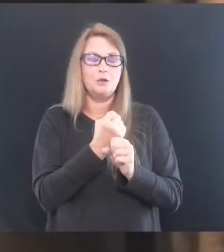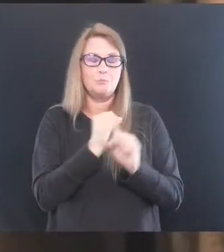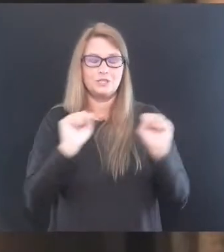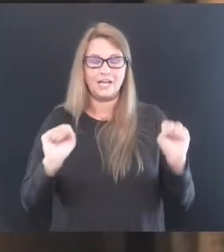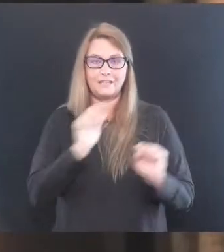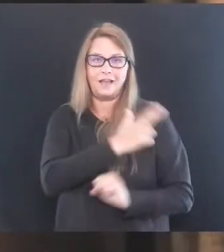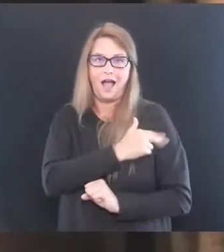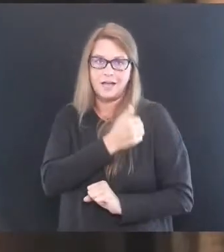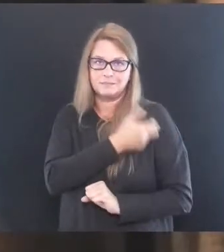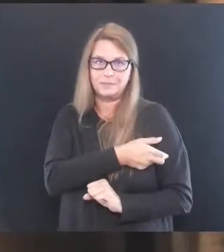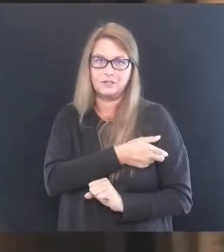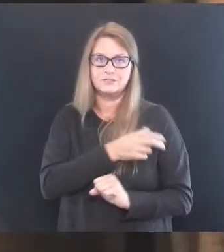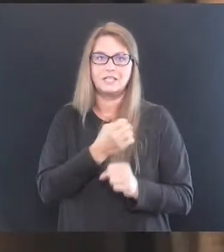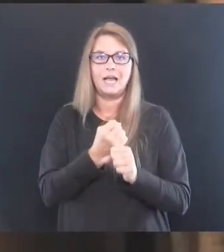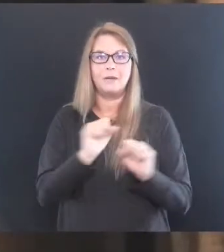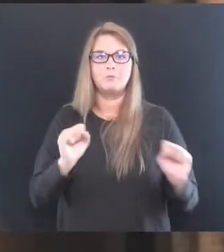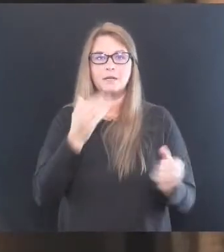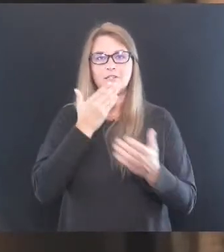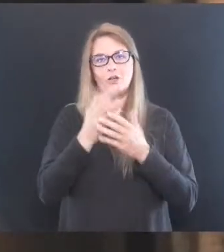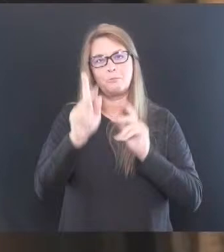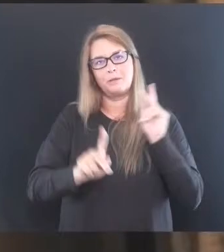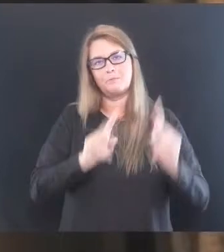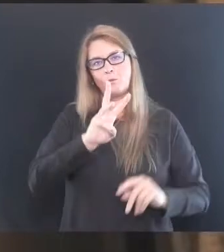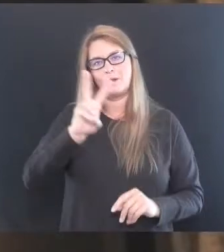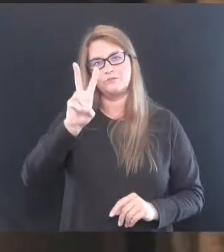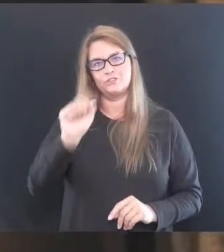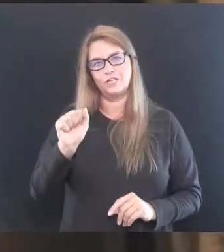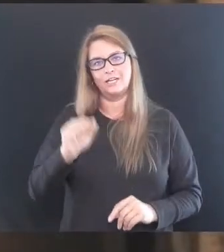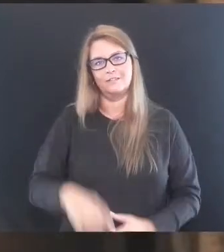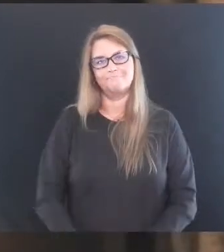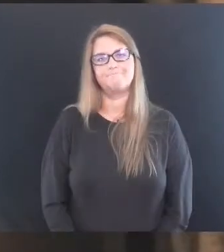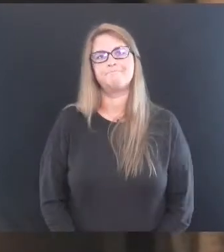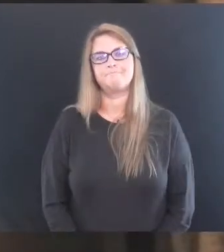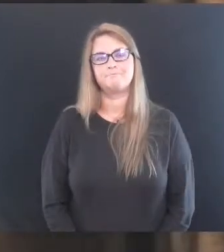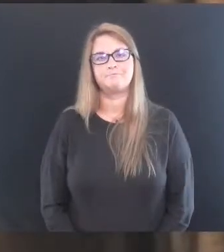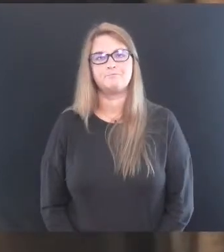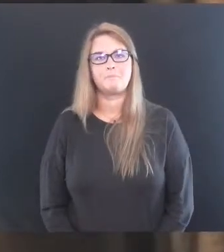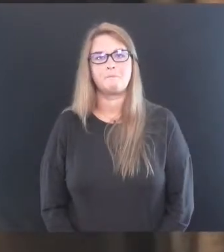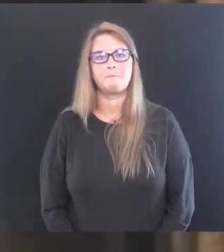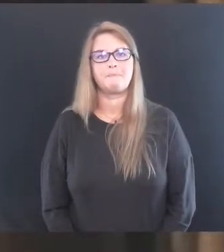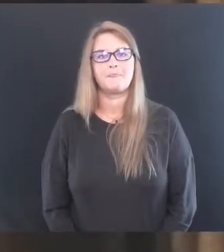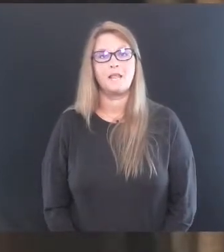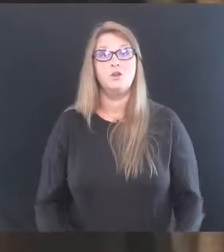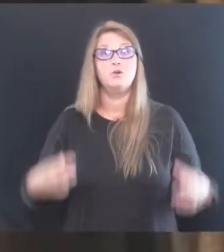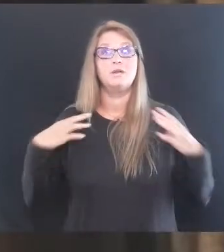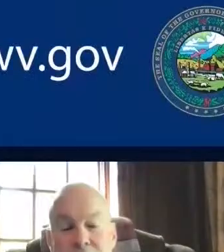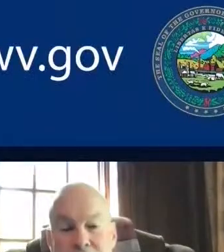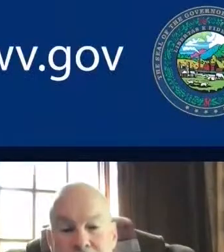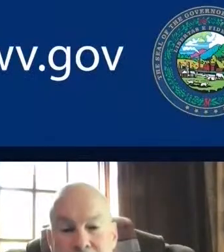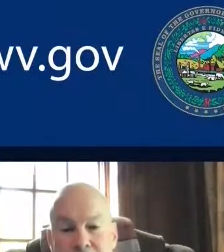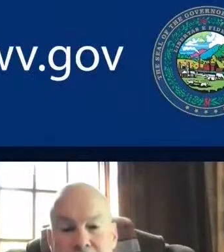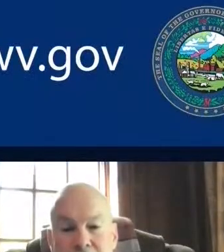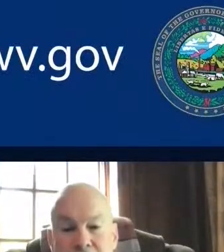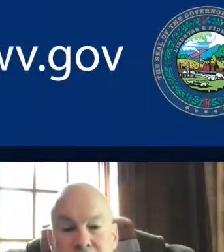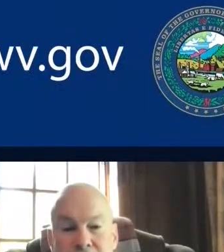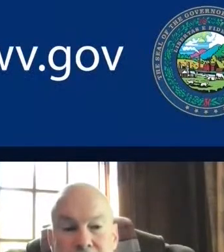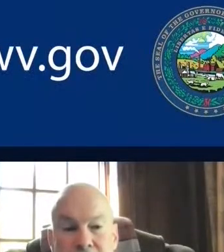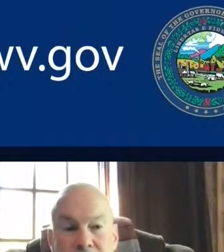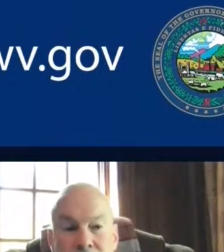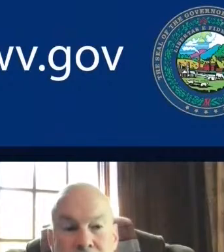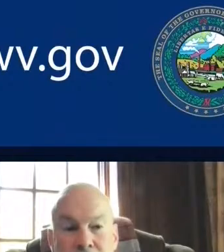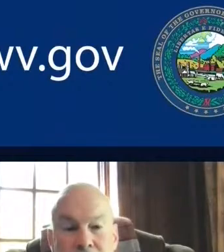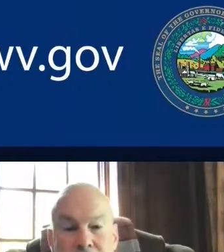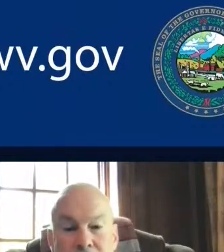hospitals, but you'll also protect the good people of West Virginia. Thank you. Thank you, Dr. Marsh. Next to retired Major General Jim Hoyer, the director of our